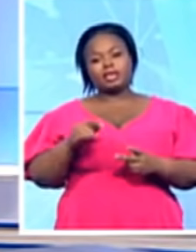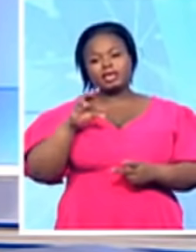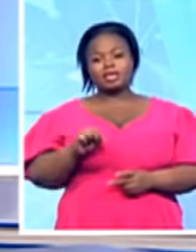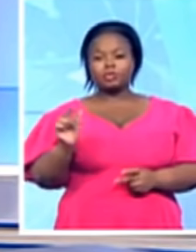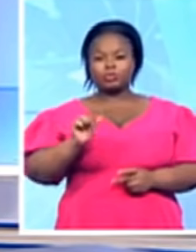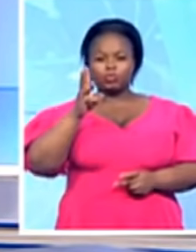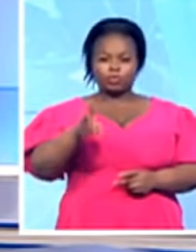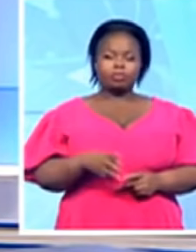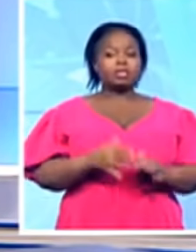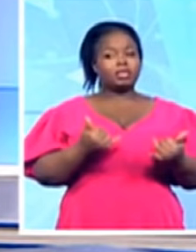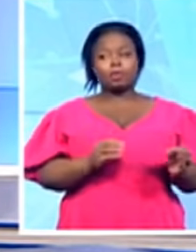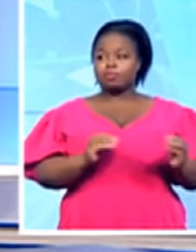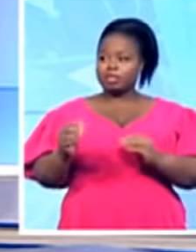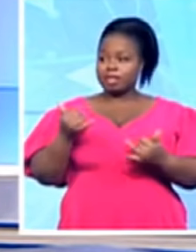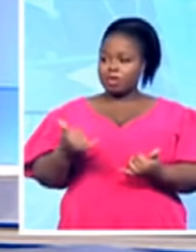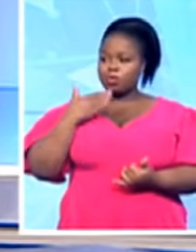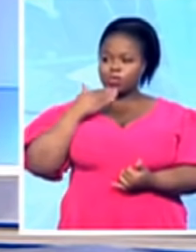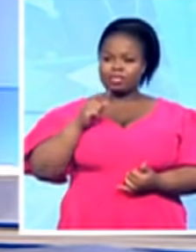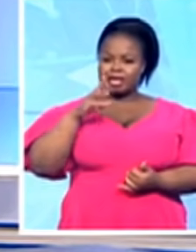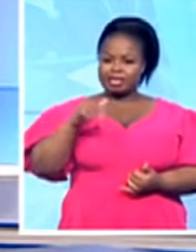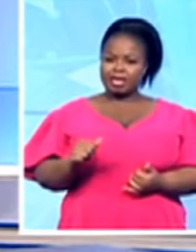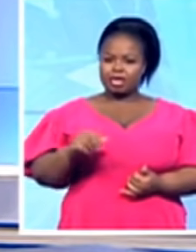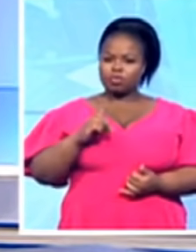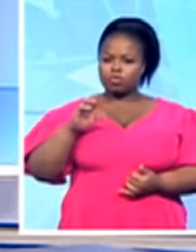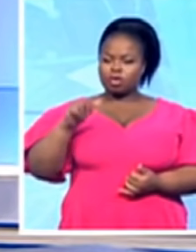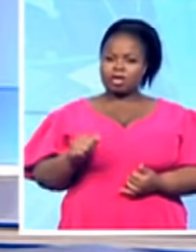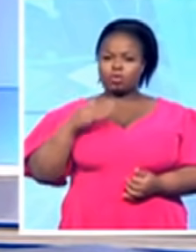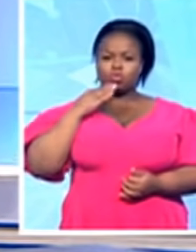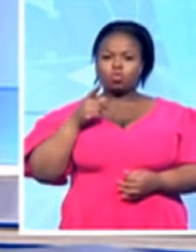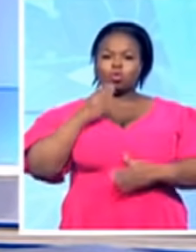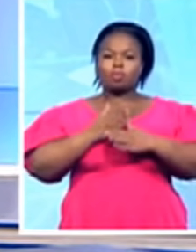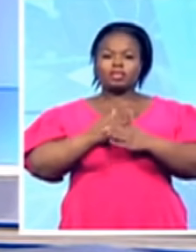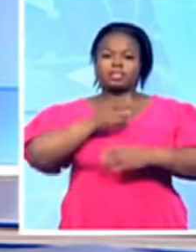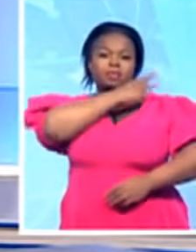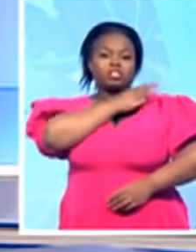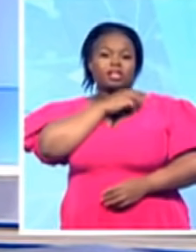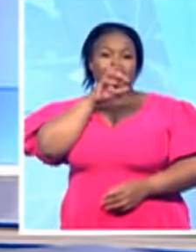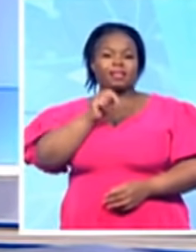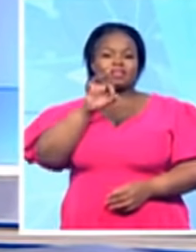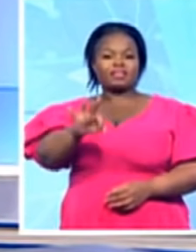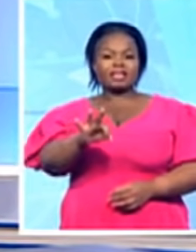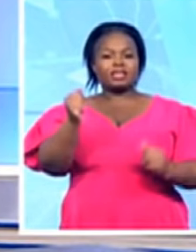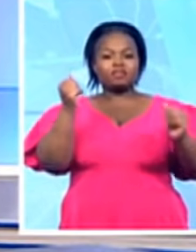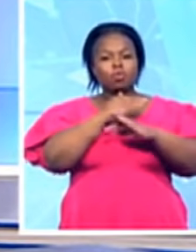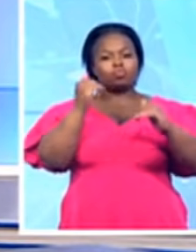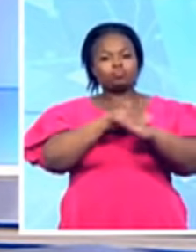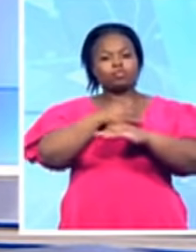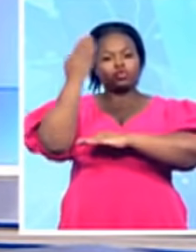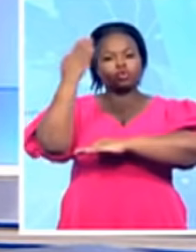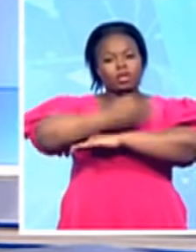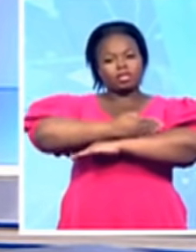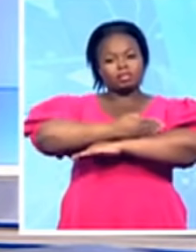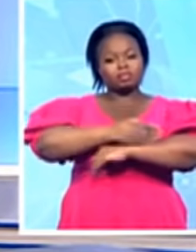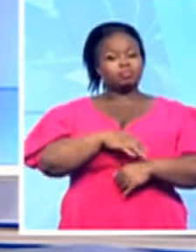Thania Dhoogra, Operation Manager, N3 Toll Concession. Thania, thank you very much indeed for your time. Hi, good